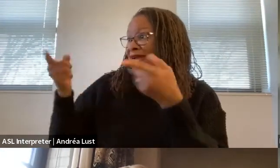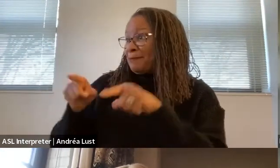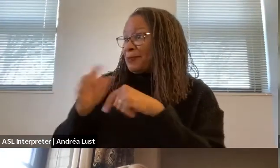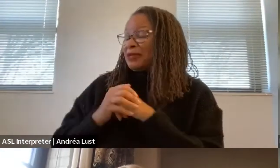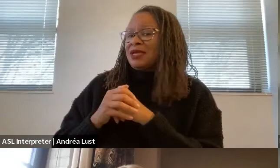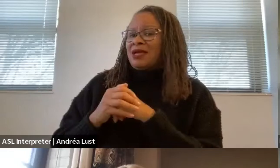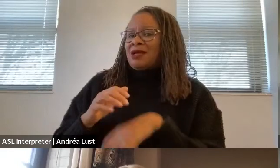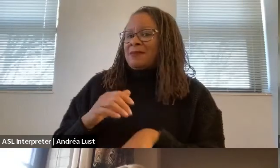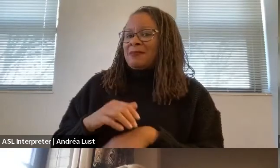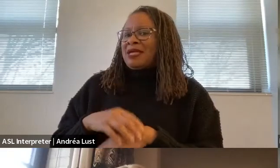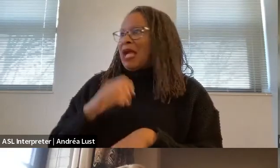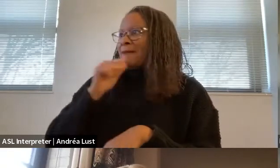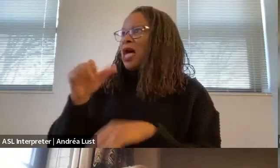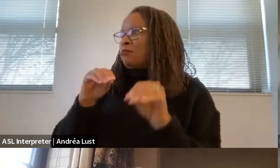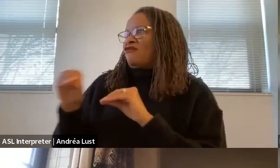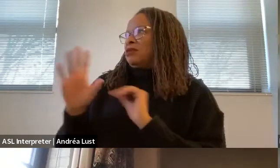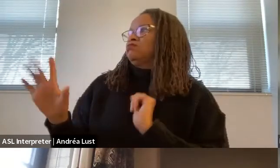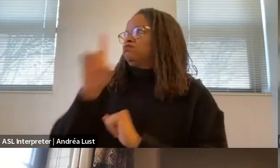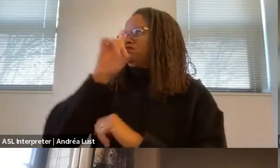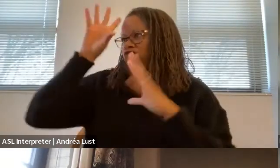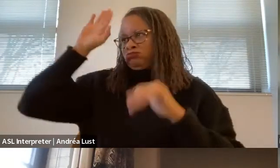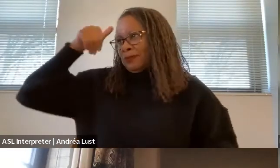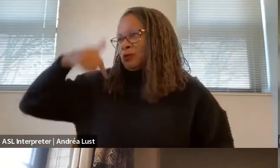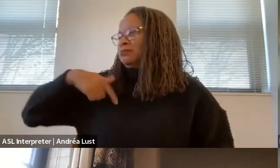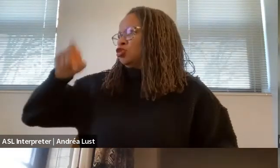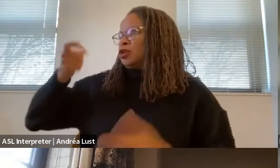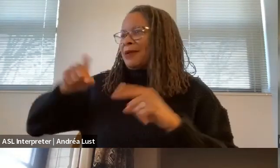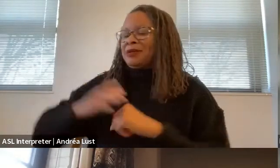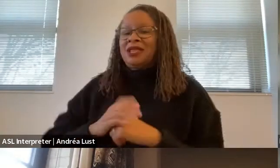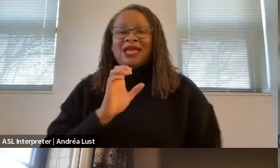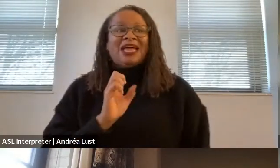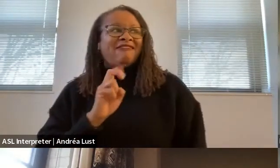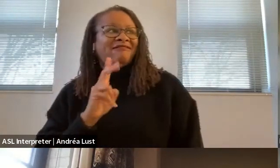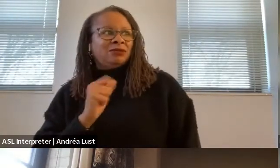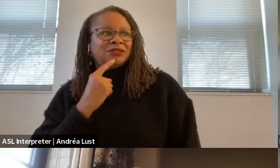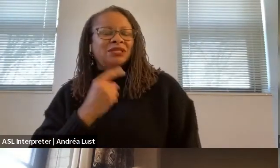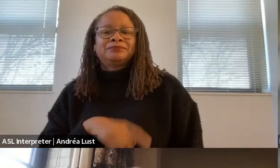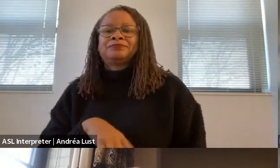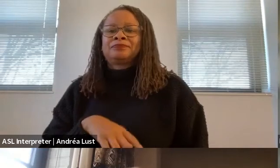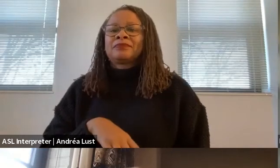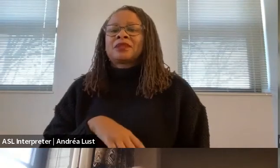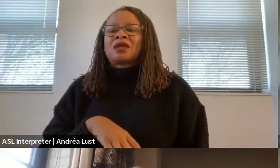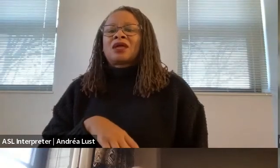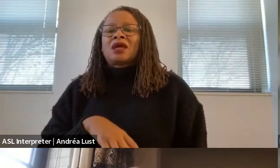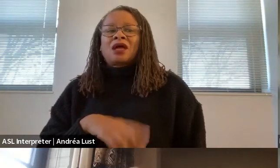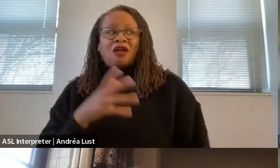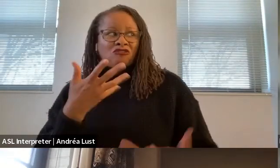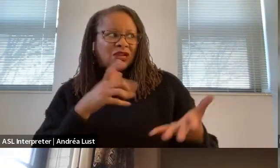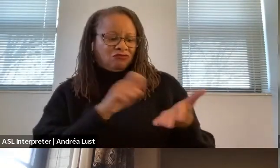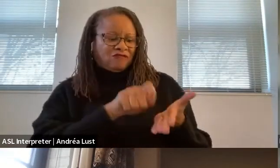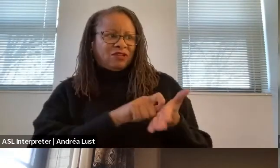I'm not budging. This is what I think. And Eva would be like, okay, well, I already have that written